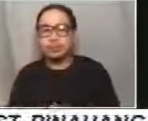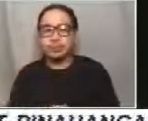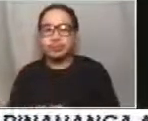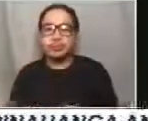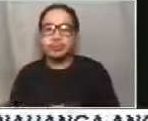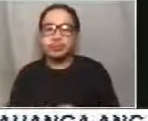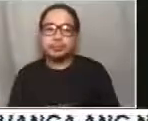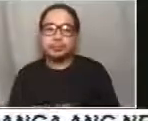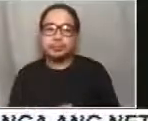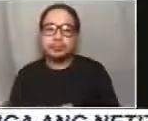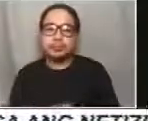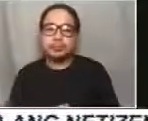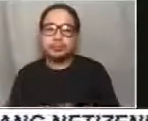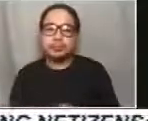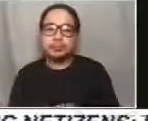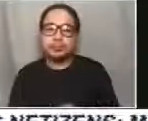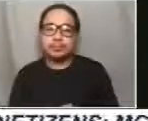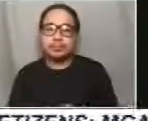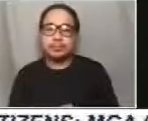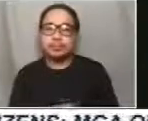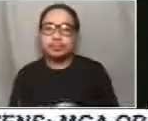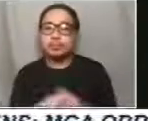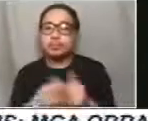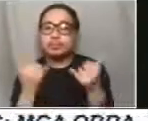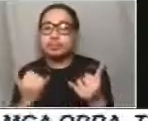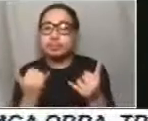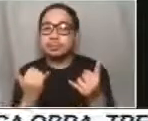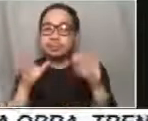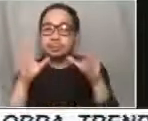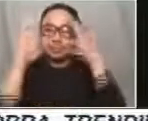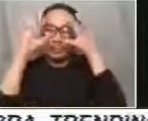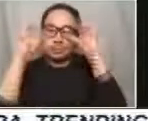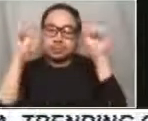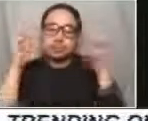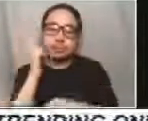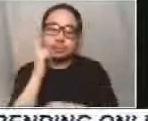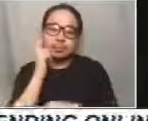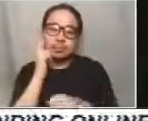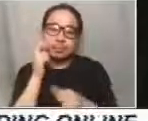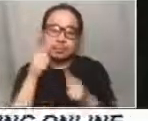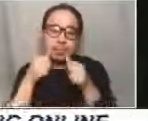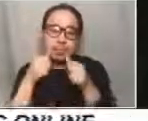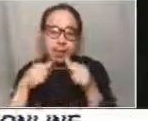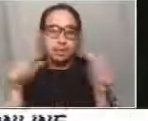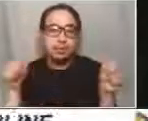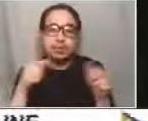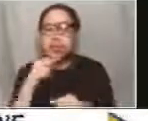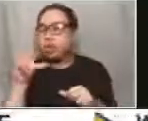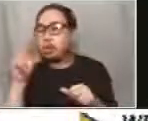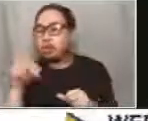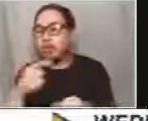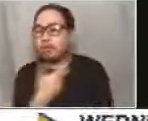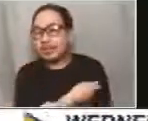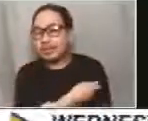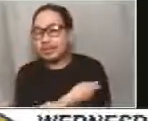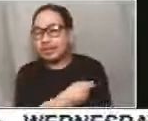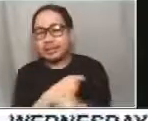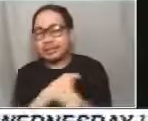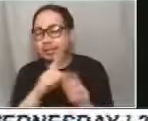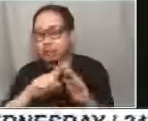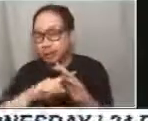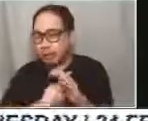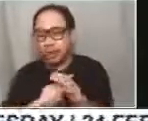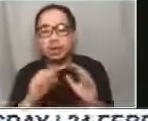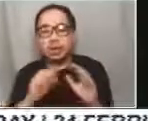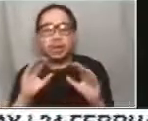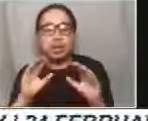Labor and Employment, and chaired by the Department of Trade and Industry, and co-chaired as well by the Technical Education and